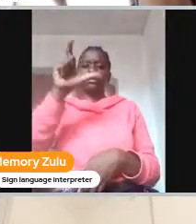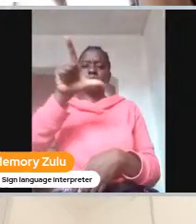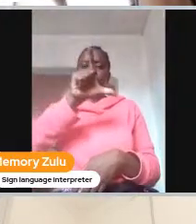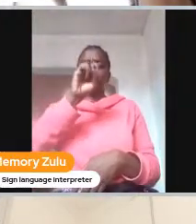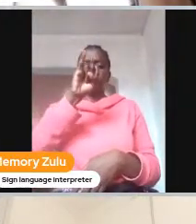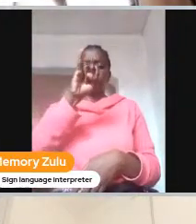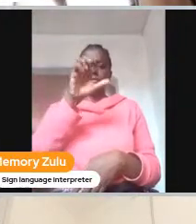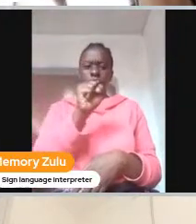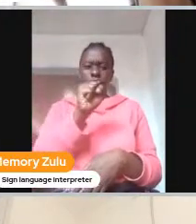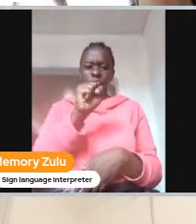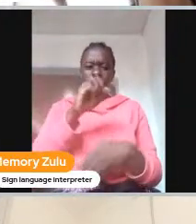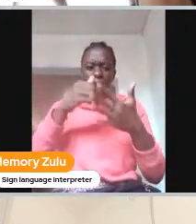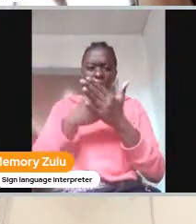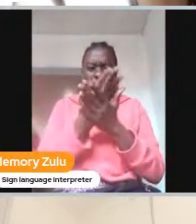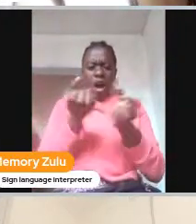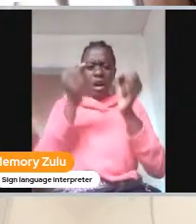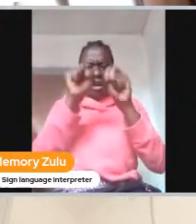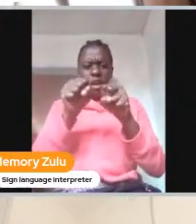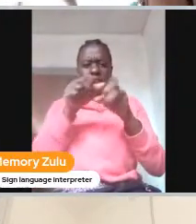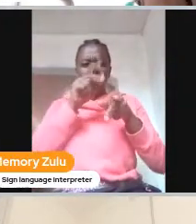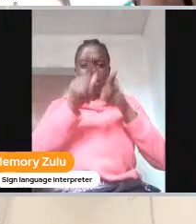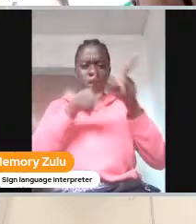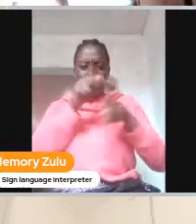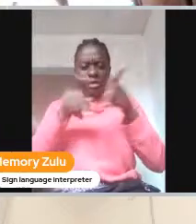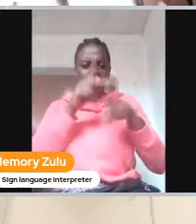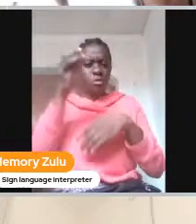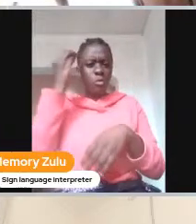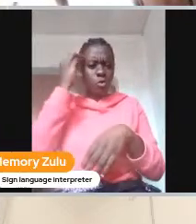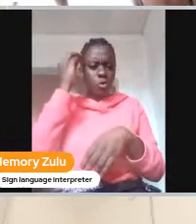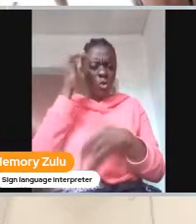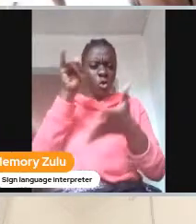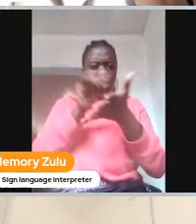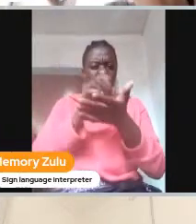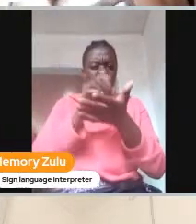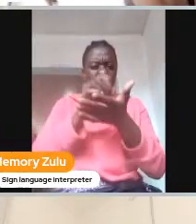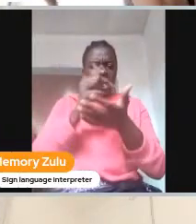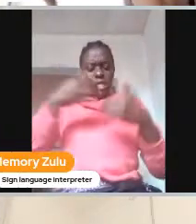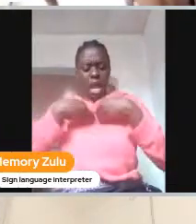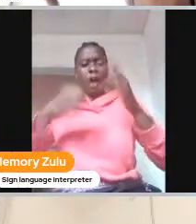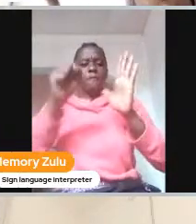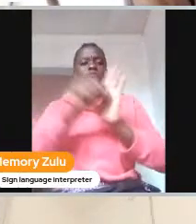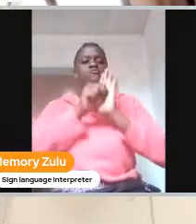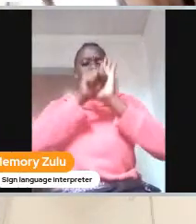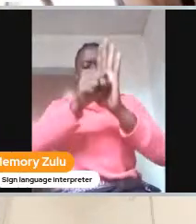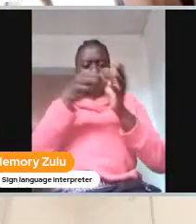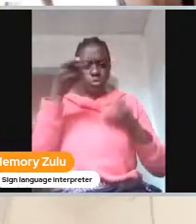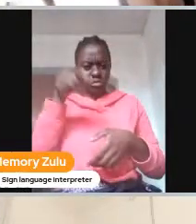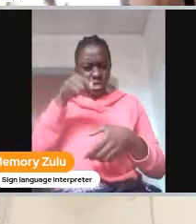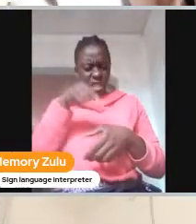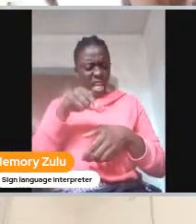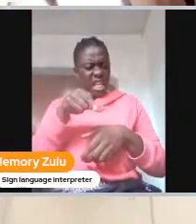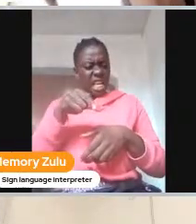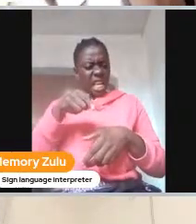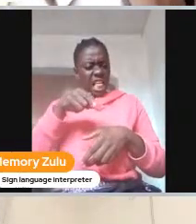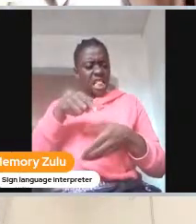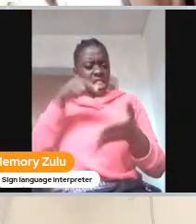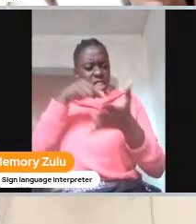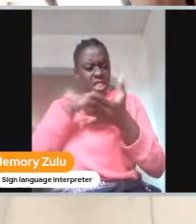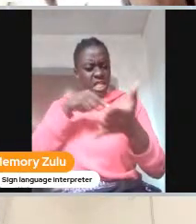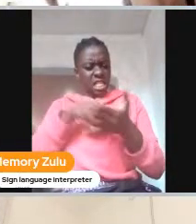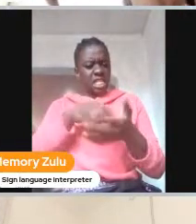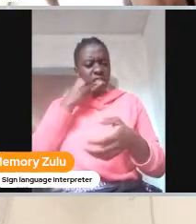get to know when they have those symptoms that you just mentioned? How can they get to know to say this is gonorrhea, this is syphilis? Is there a distinctive kind